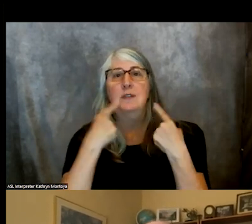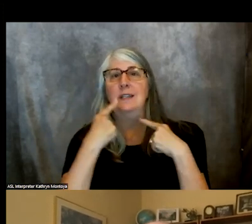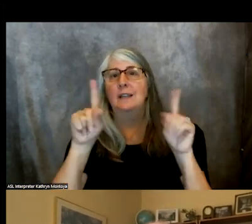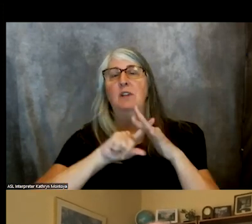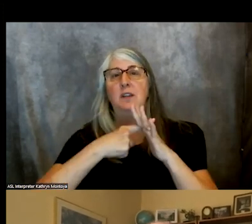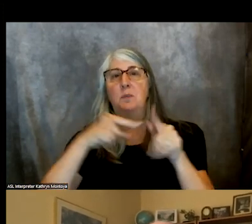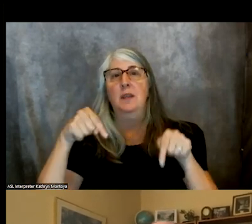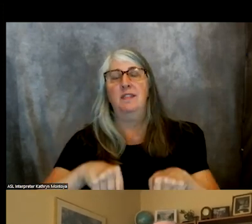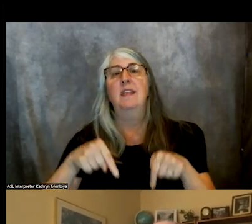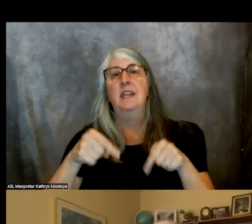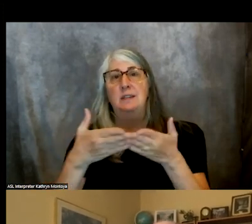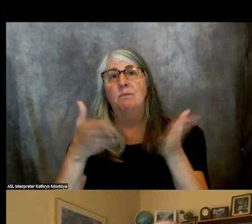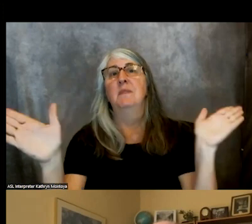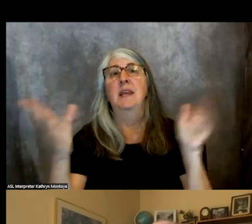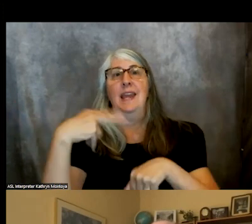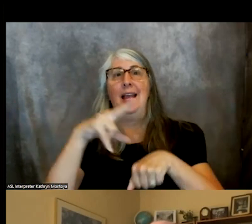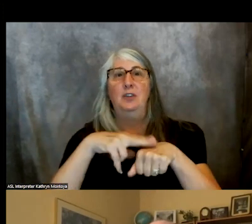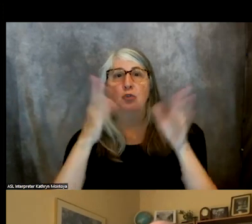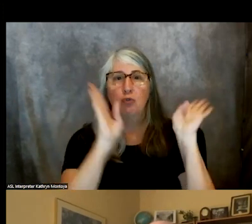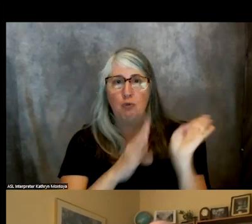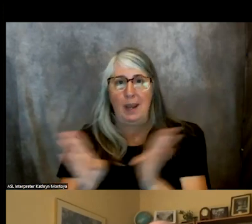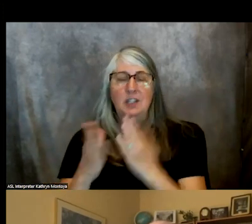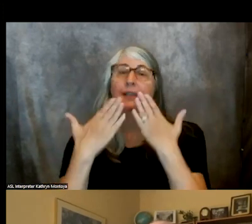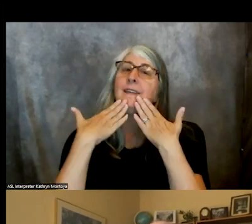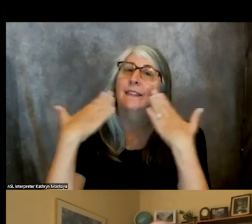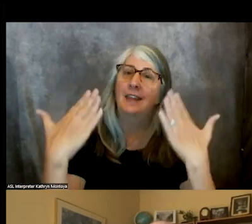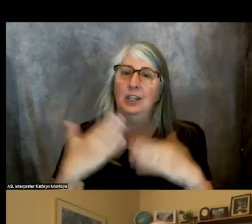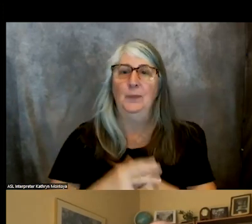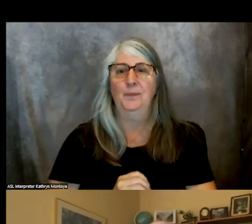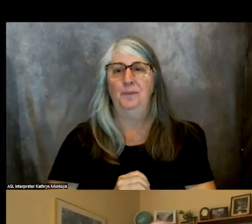these national strategies. So thank you.